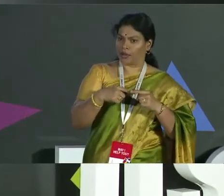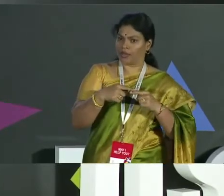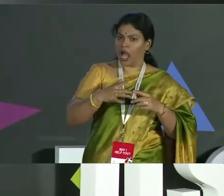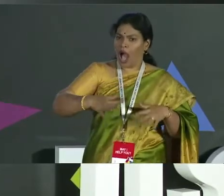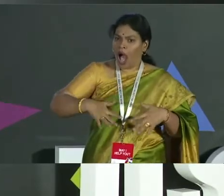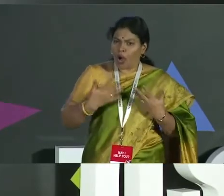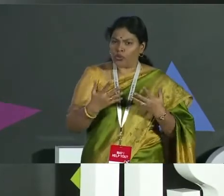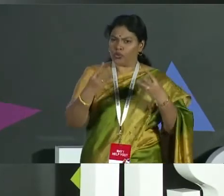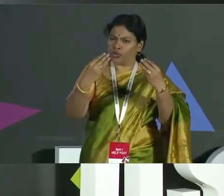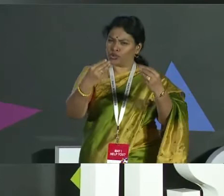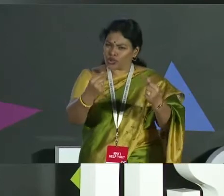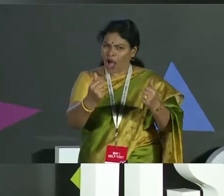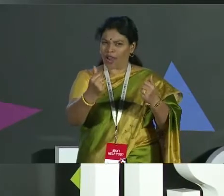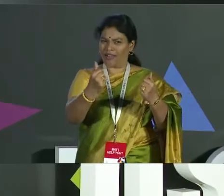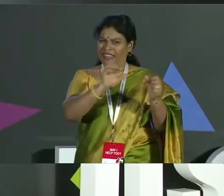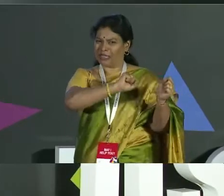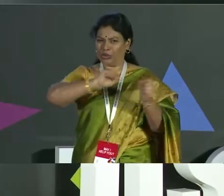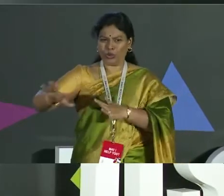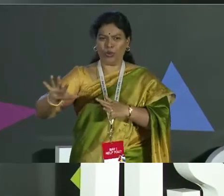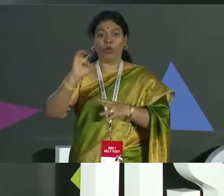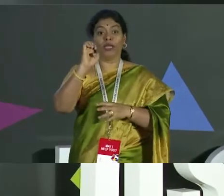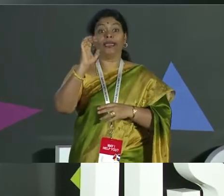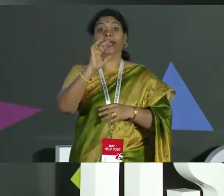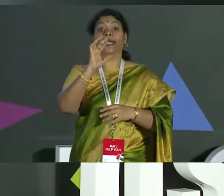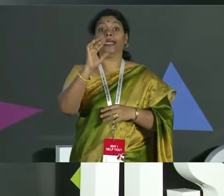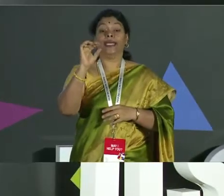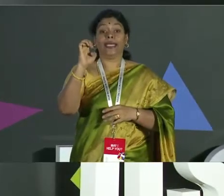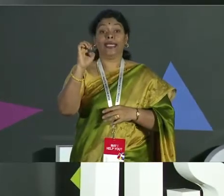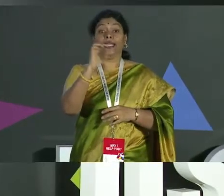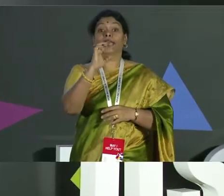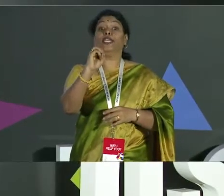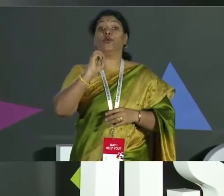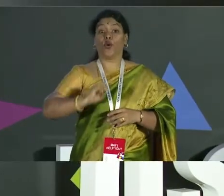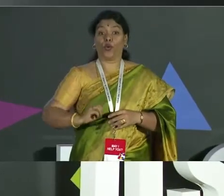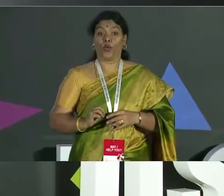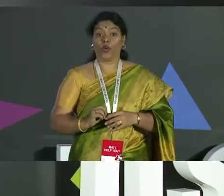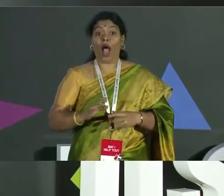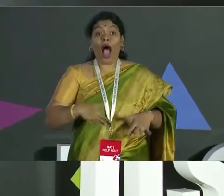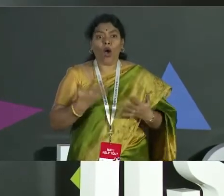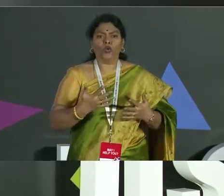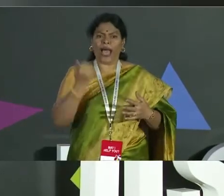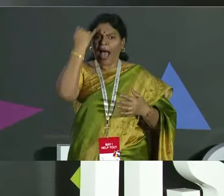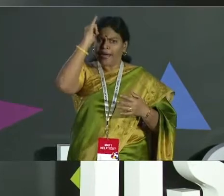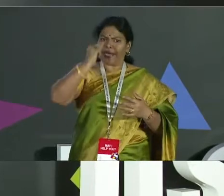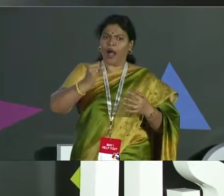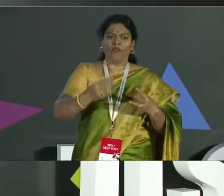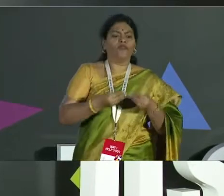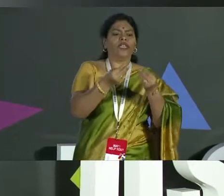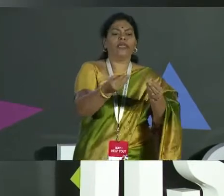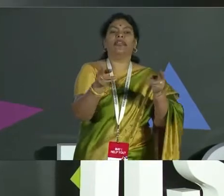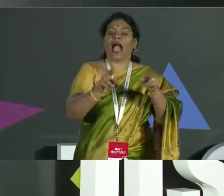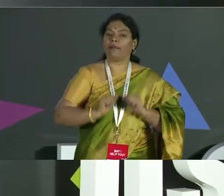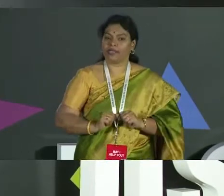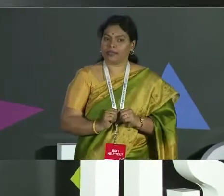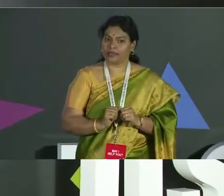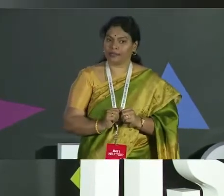do you dissolve ego and how is that fundamentally different from the idea of giving that we have today. Can you share your thoughts,